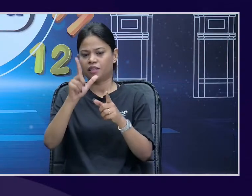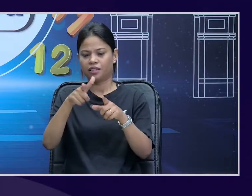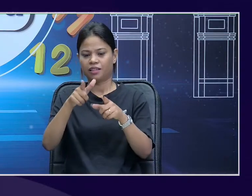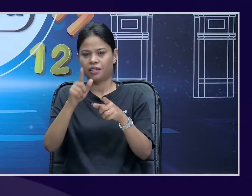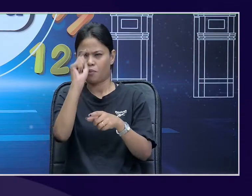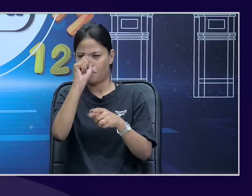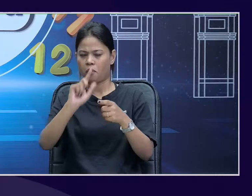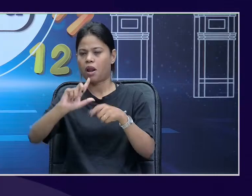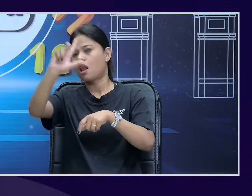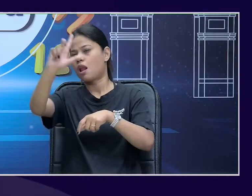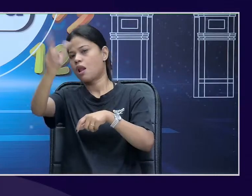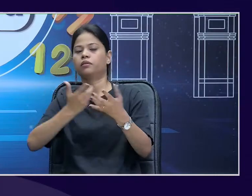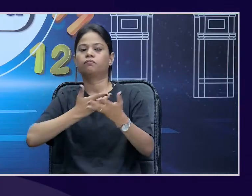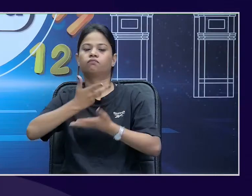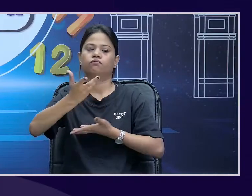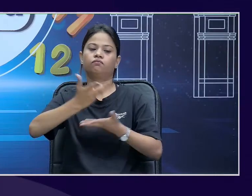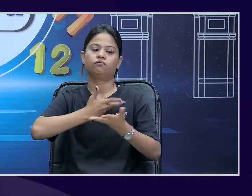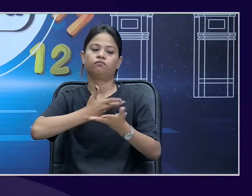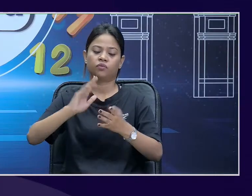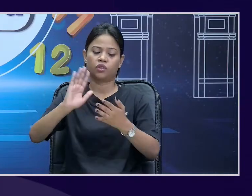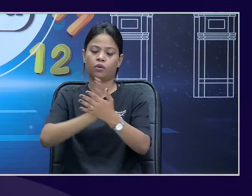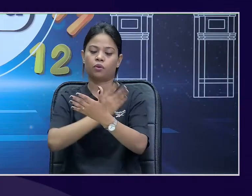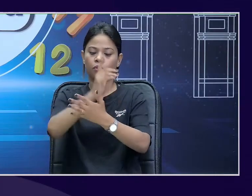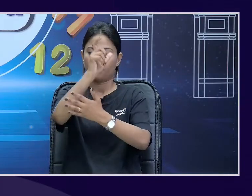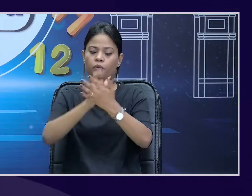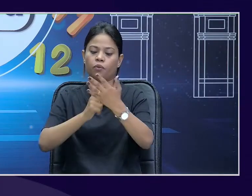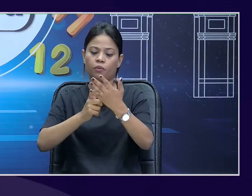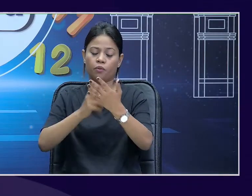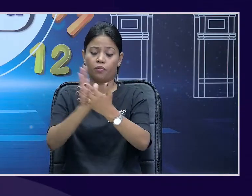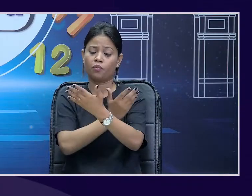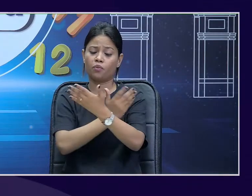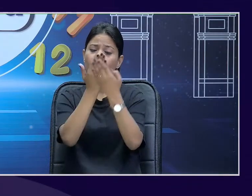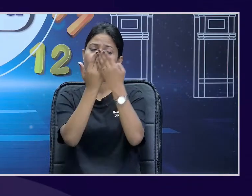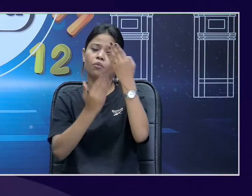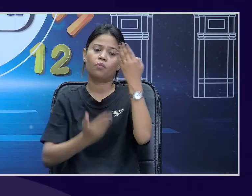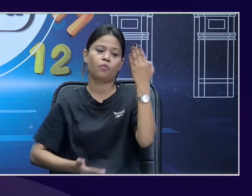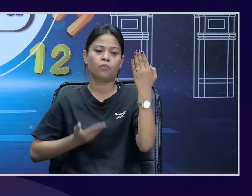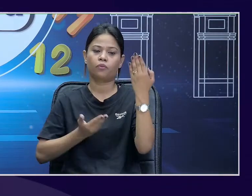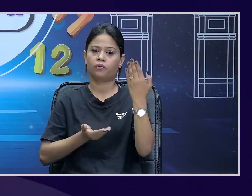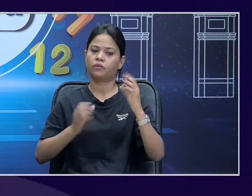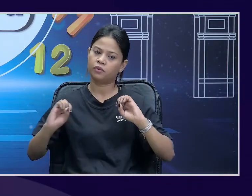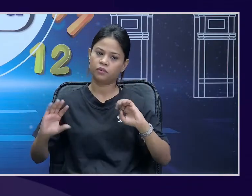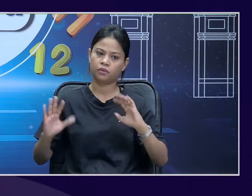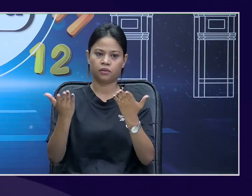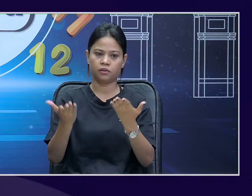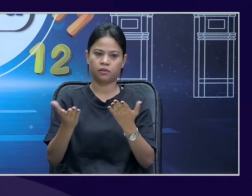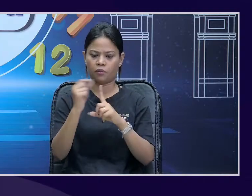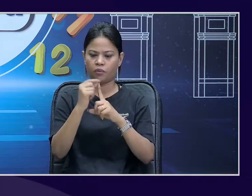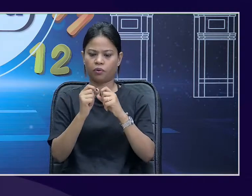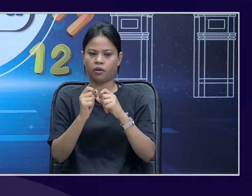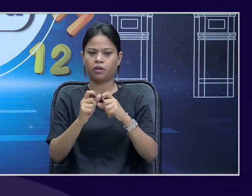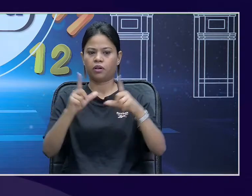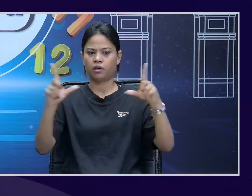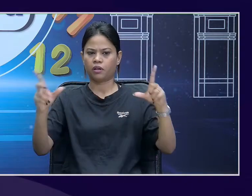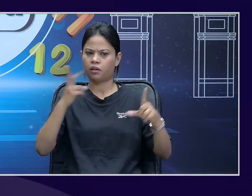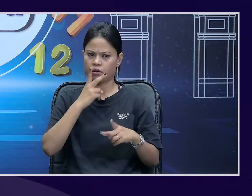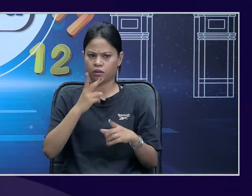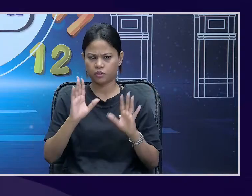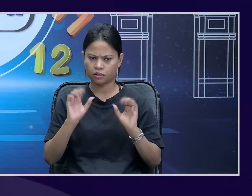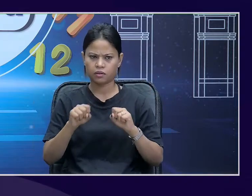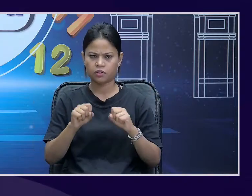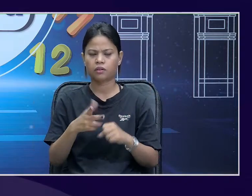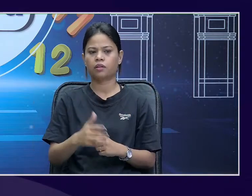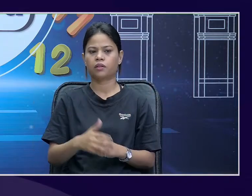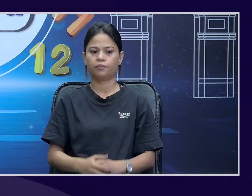Okay. Can we please start the poem, ma'am? Is it visible now? Yes, ma'am. Okay. Now we